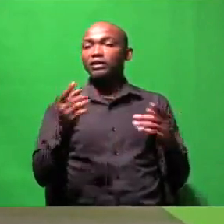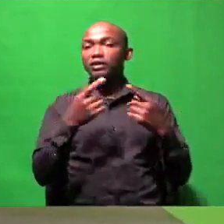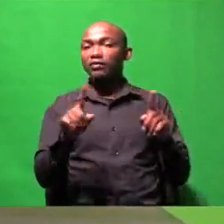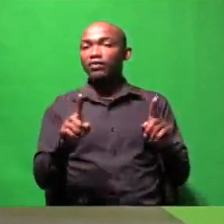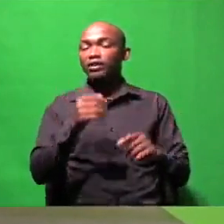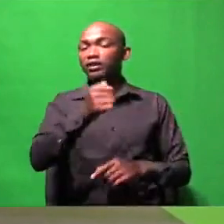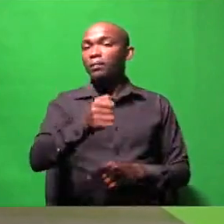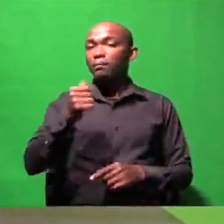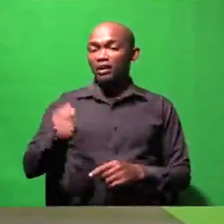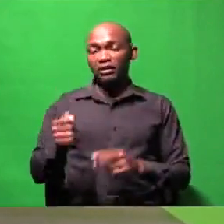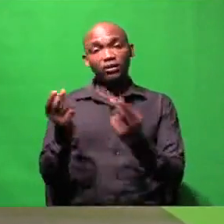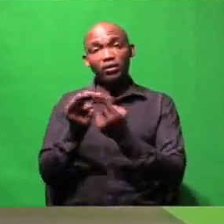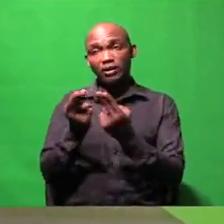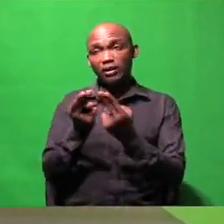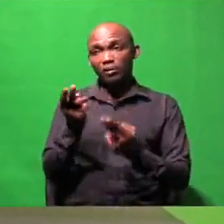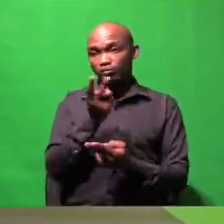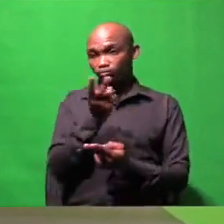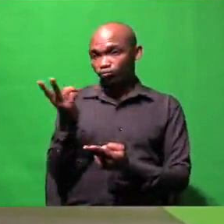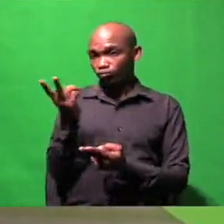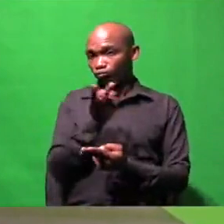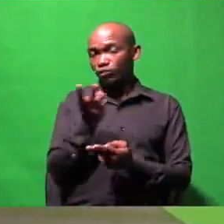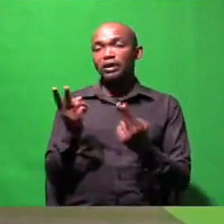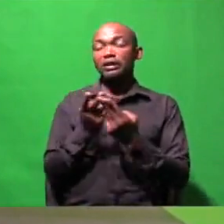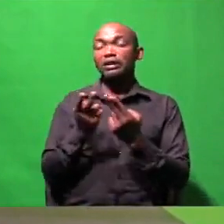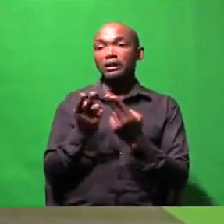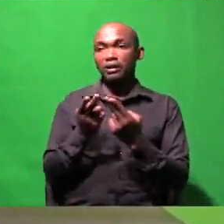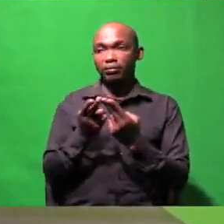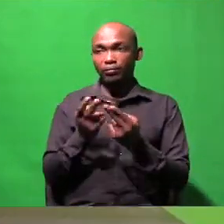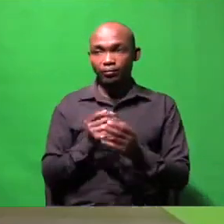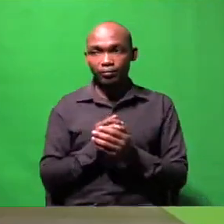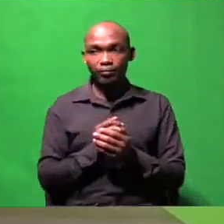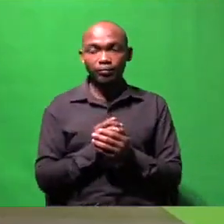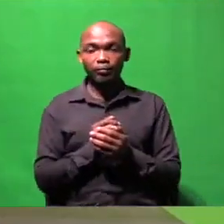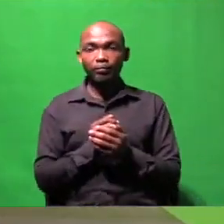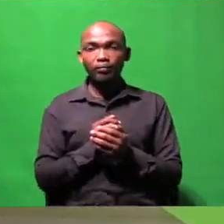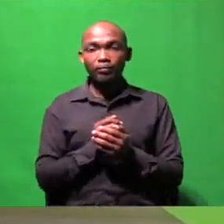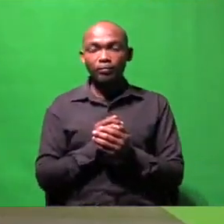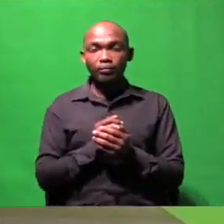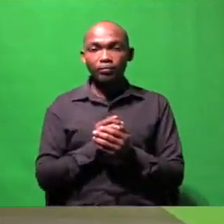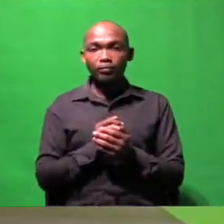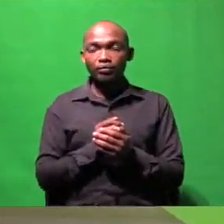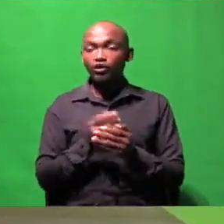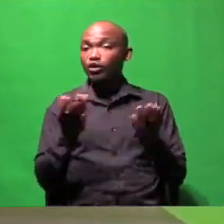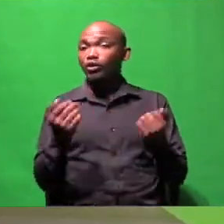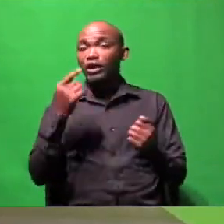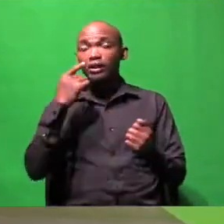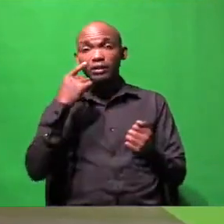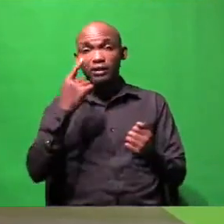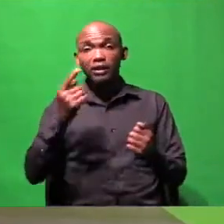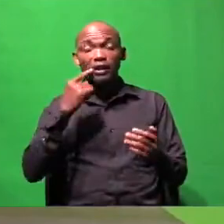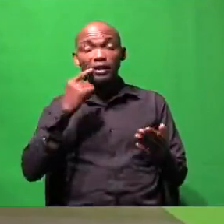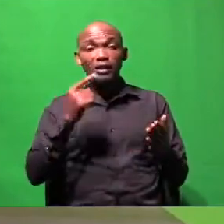isotopes. For example, isotope of carbon may have 12, another carbon may have 13